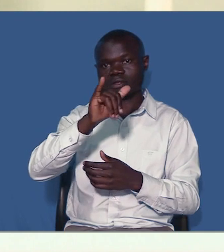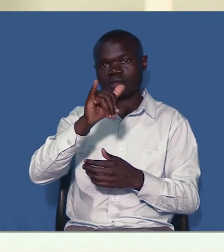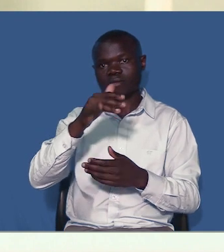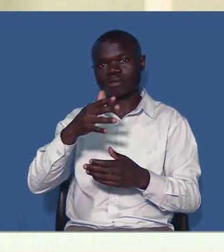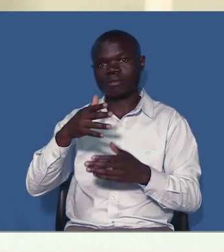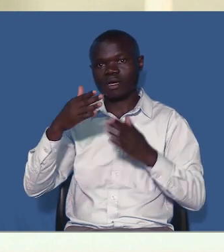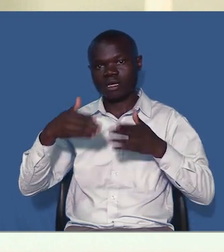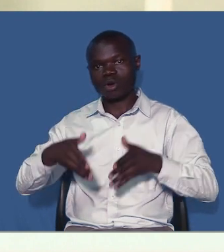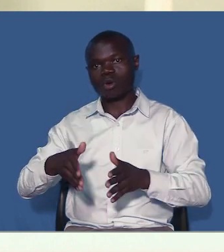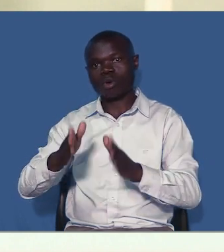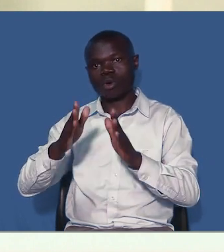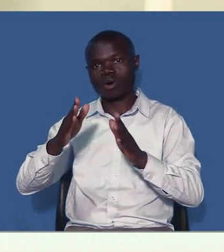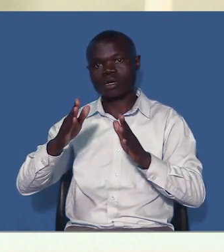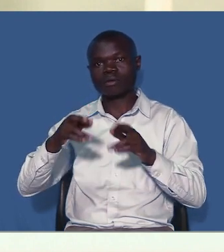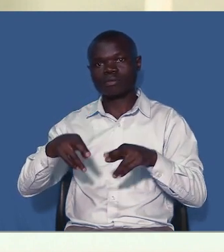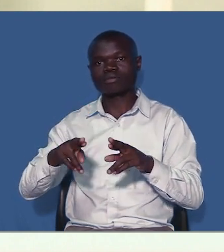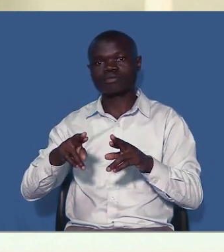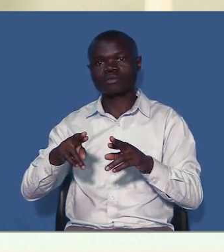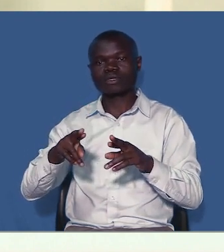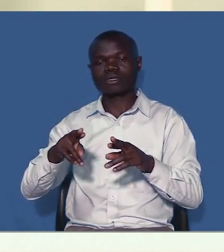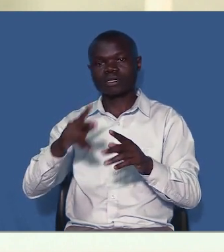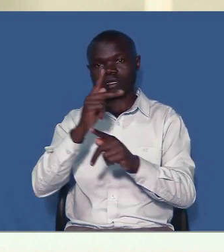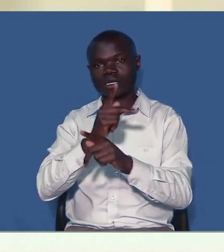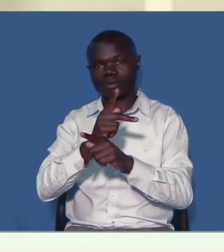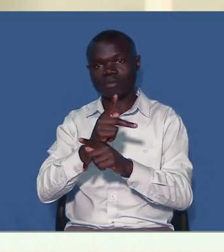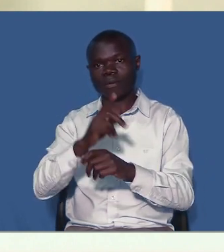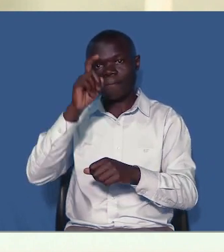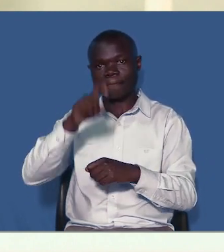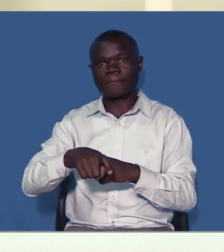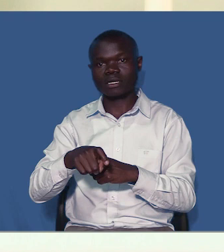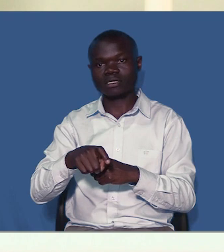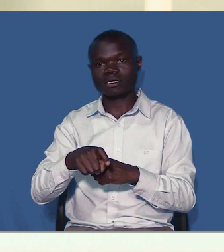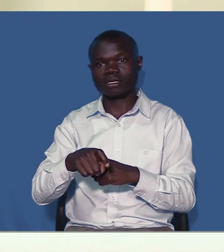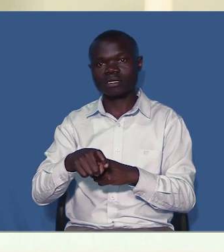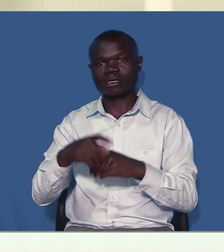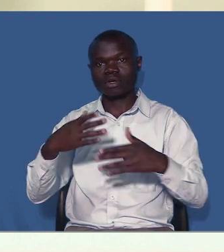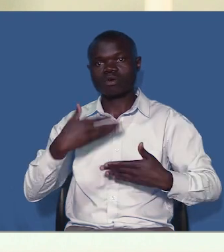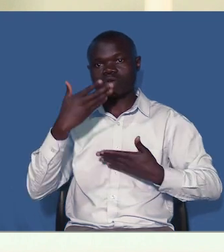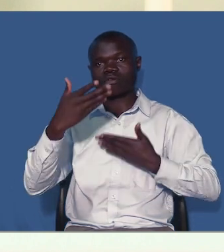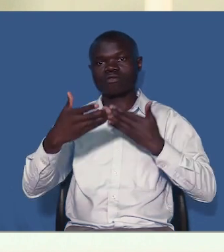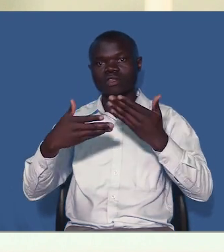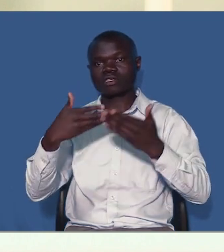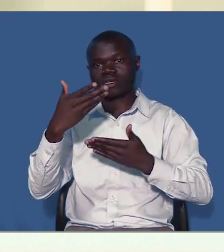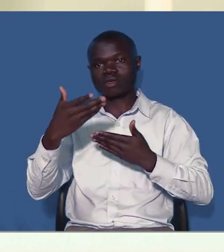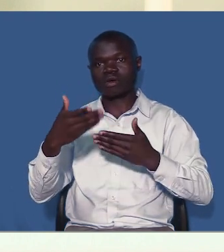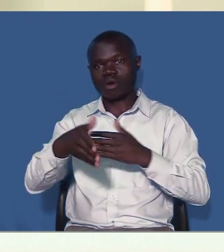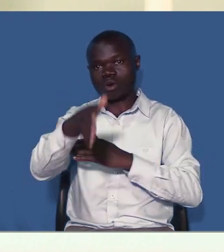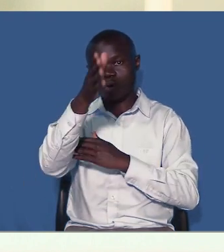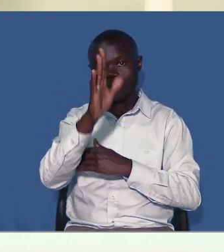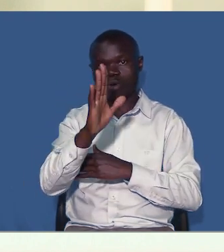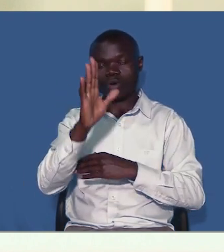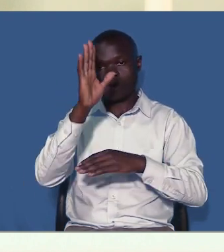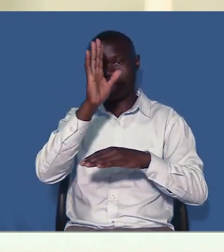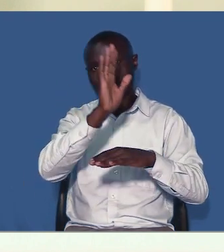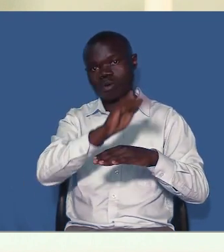transport. We need to keep on confessing our God in the marketplace. We are called upon